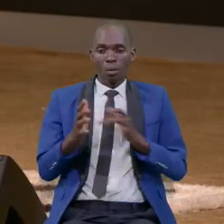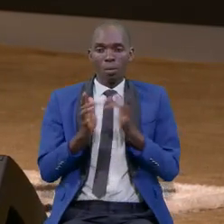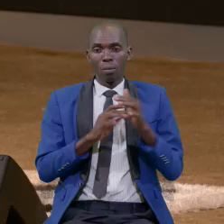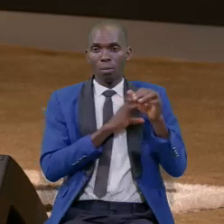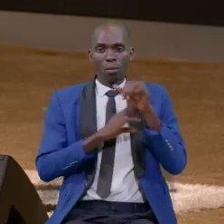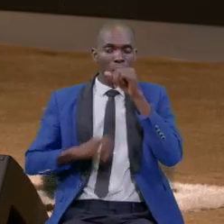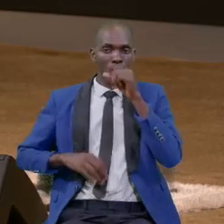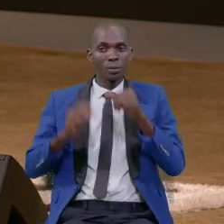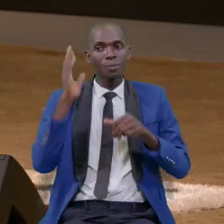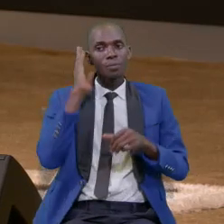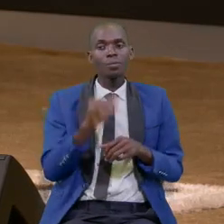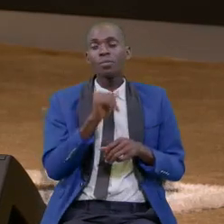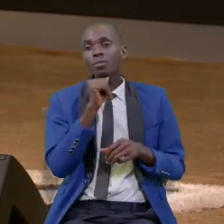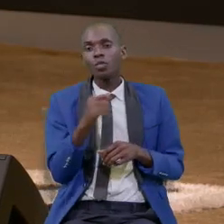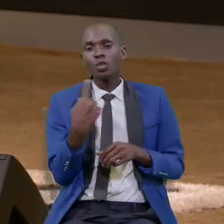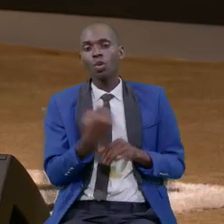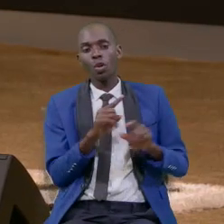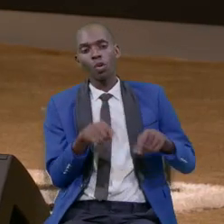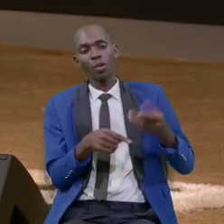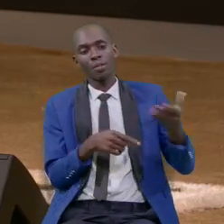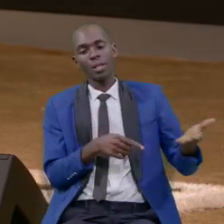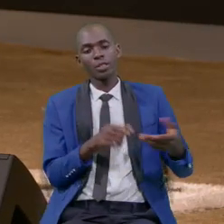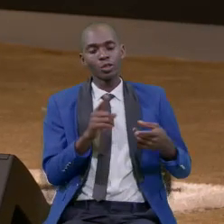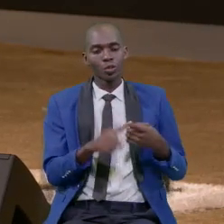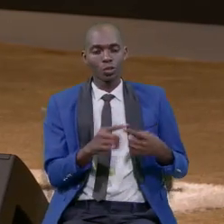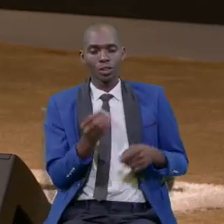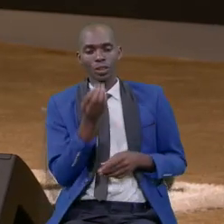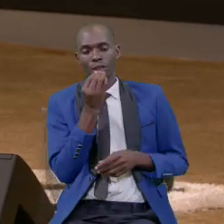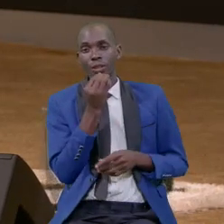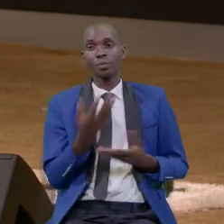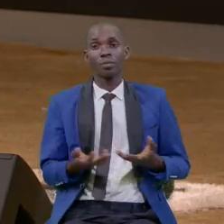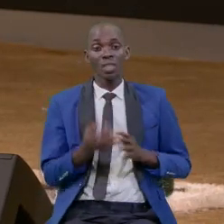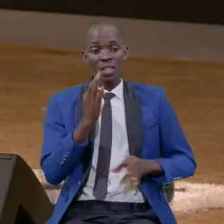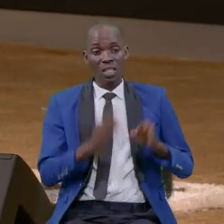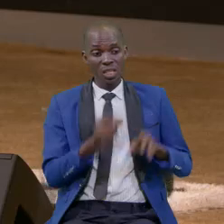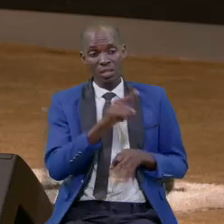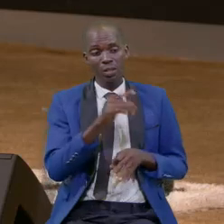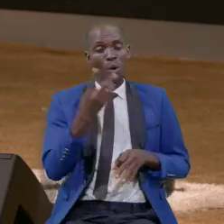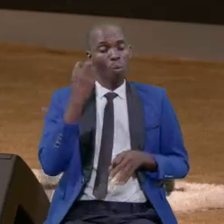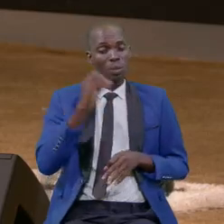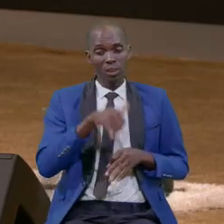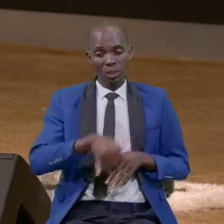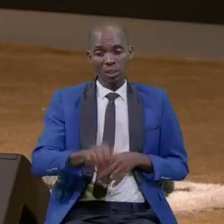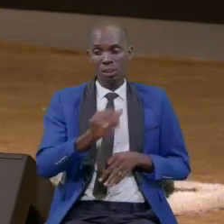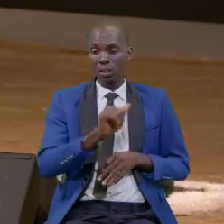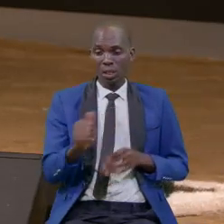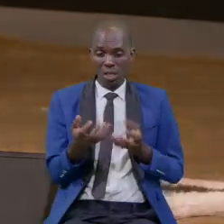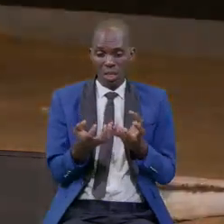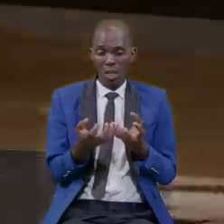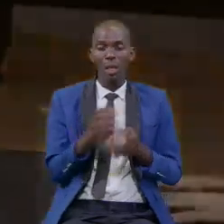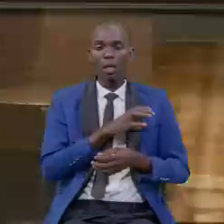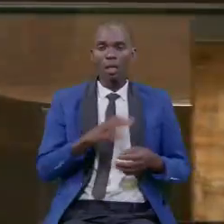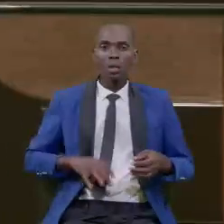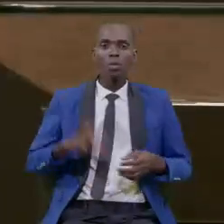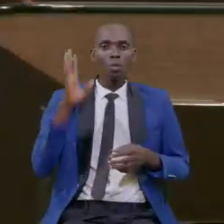Christ will not just go there to eat. If she was still a leper, Christ would have manifested